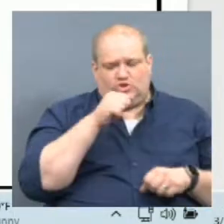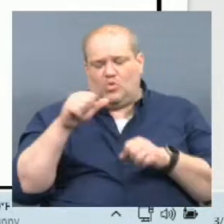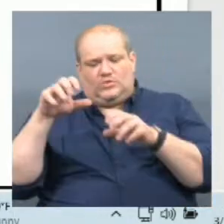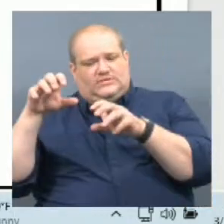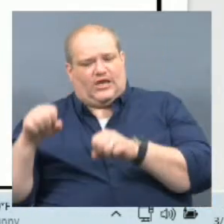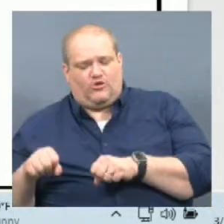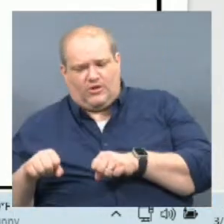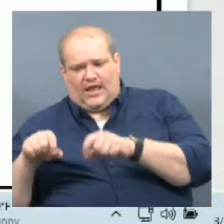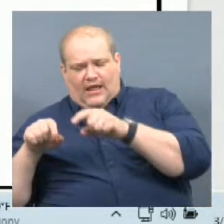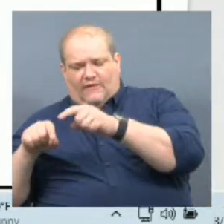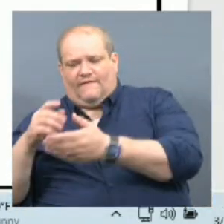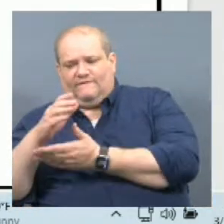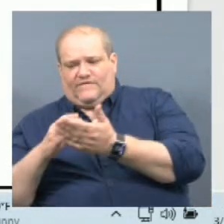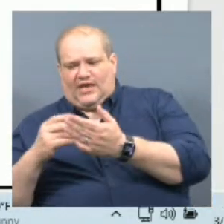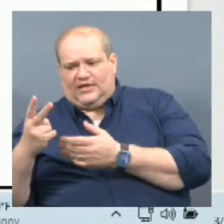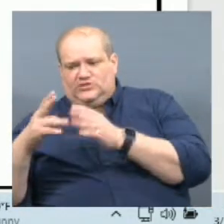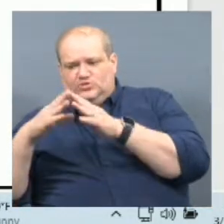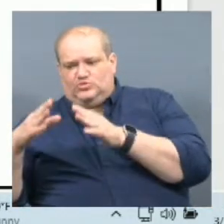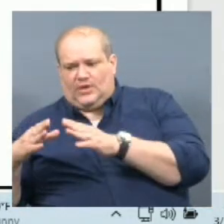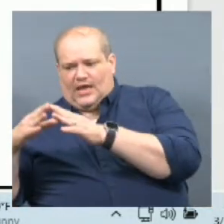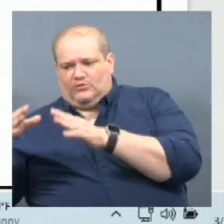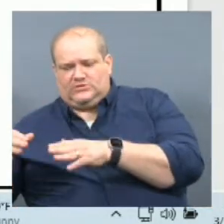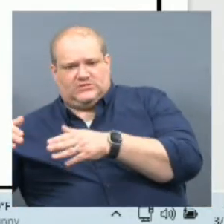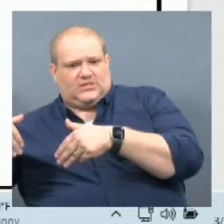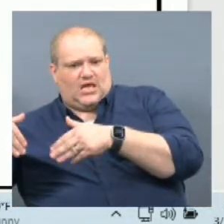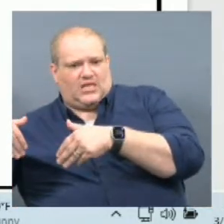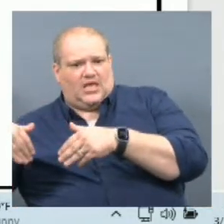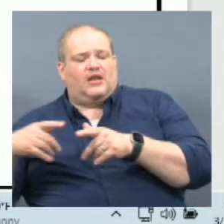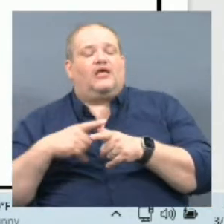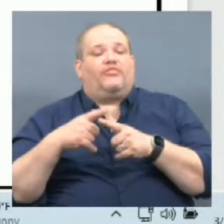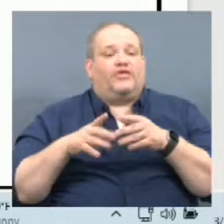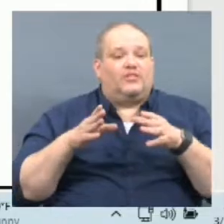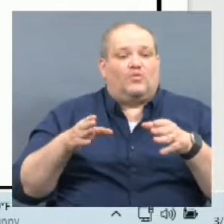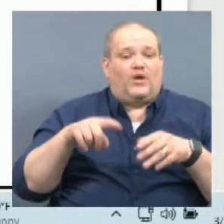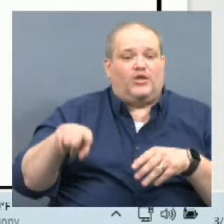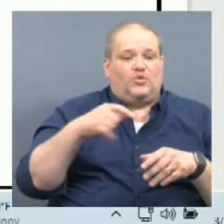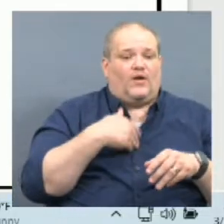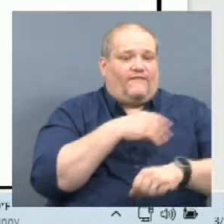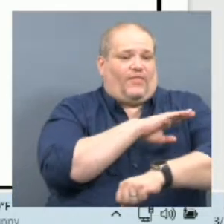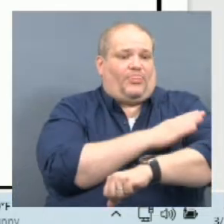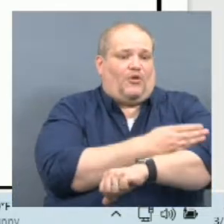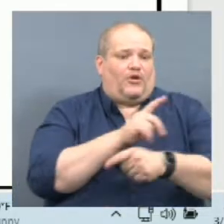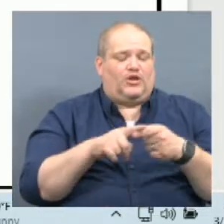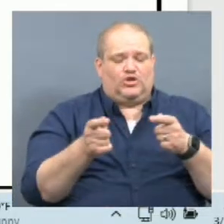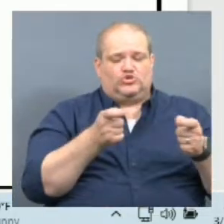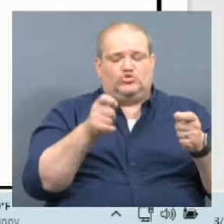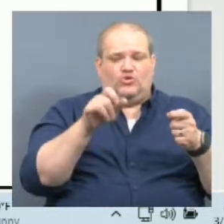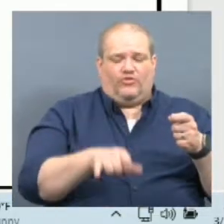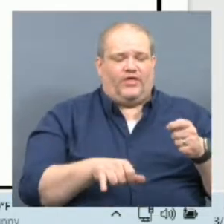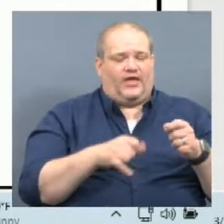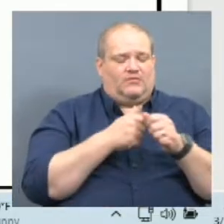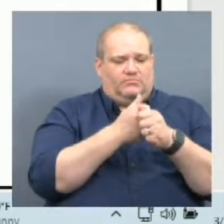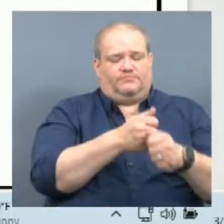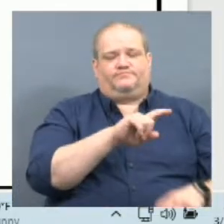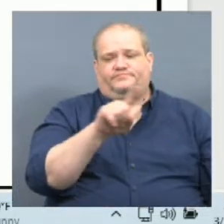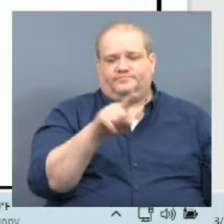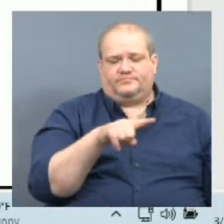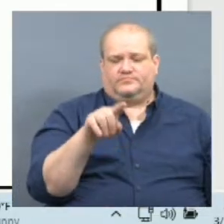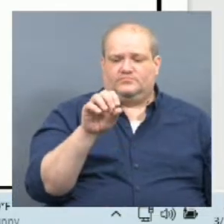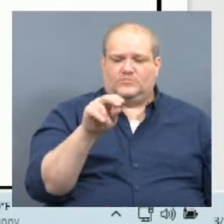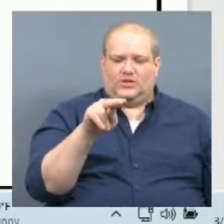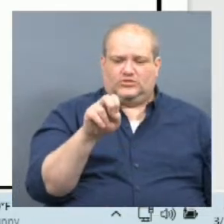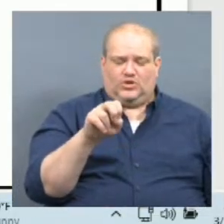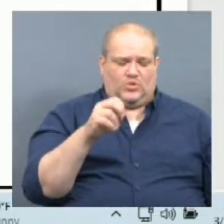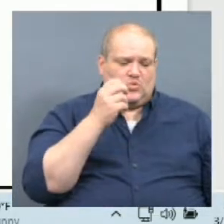down the phase 2 section just yet. And the way that you guys have authority to control that is by the zoning. It's